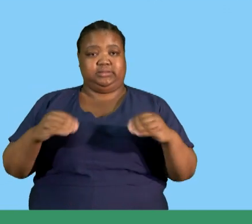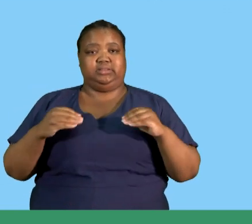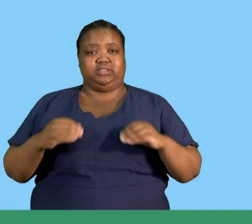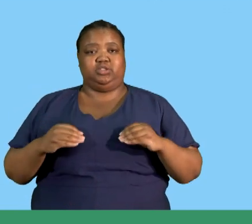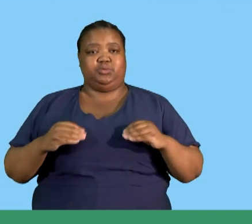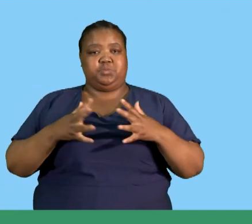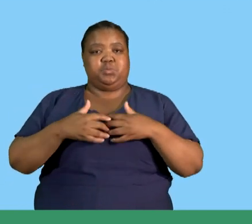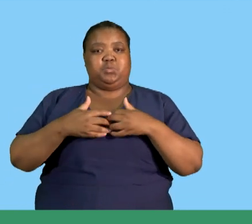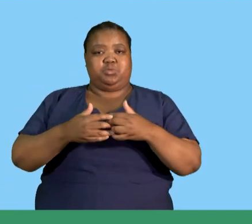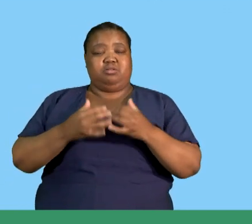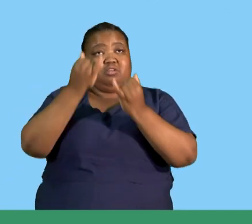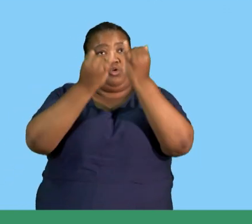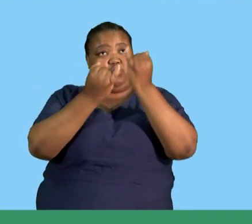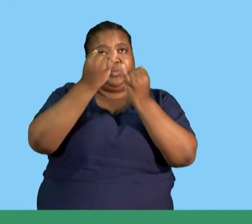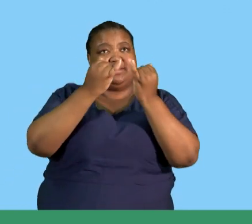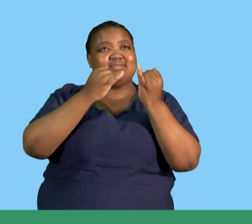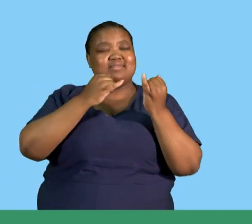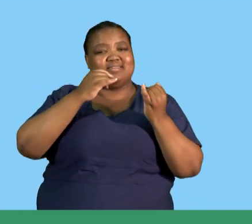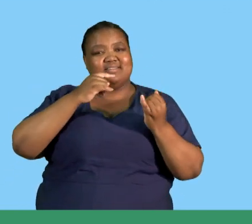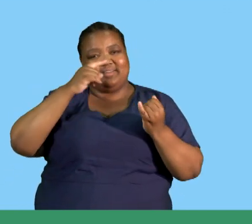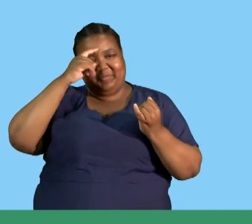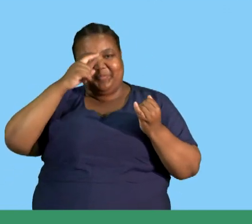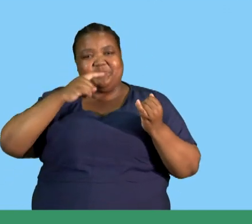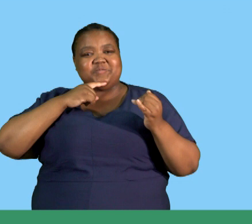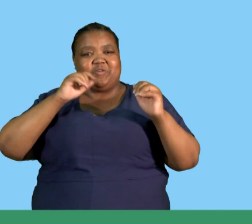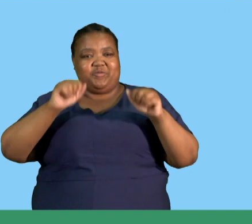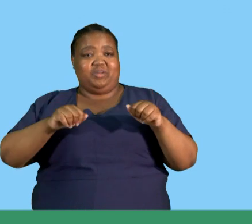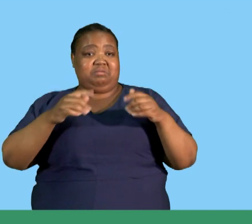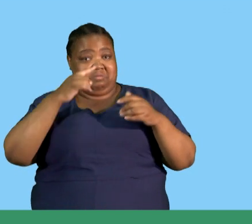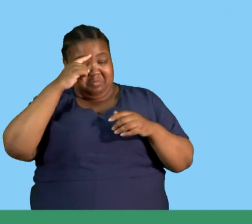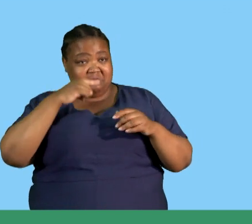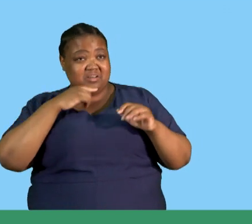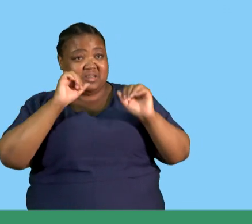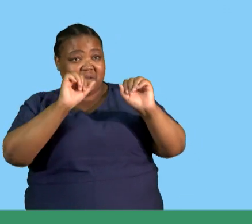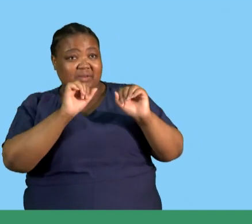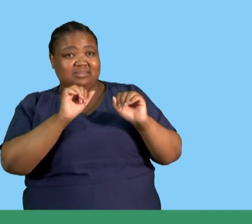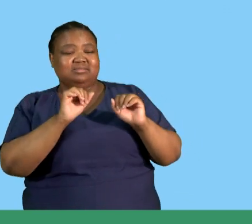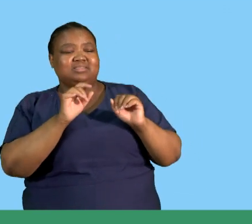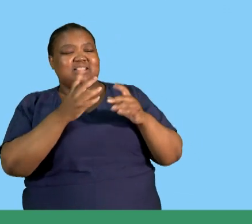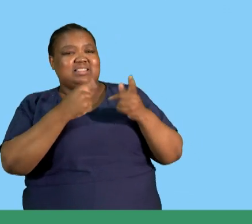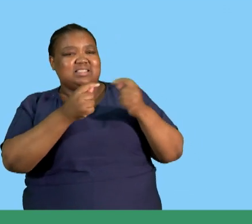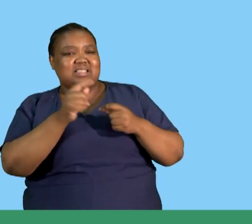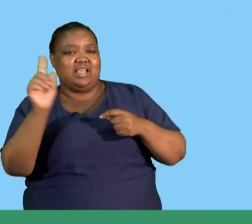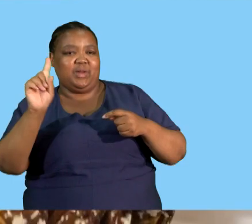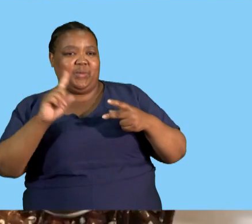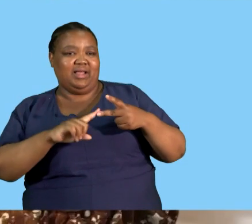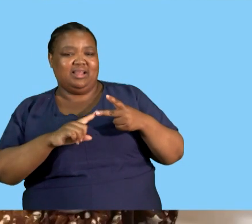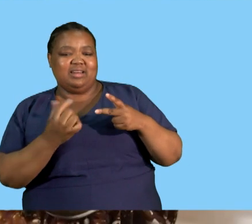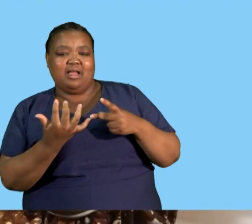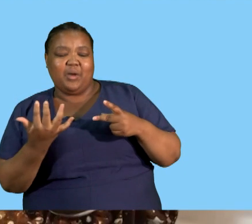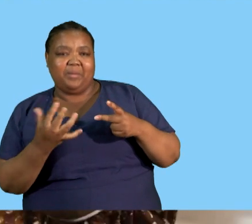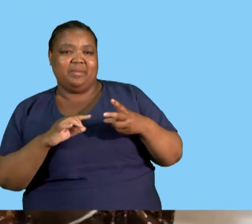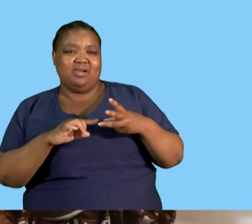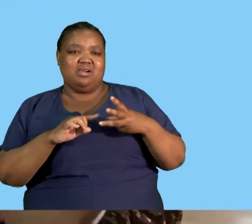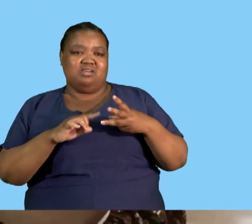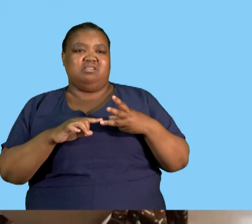up a competitor's profile. What is a competitor's profile? You check what are the things that they're selling your competitor, what are the things that they're selling, how much are they selling